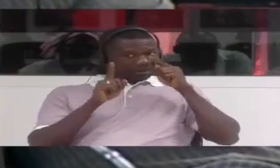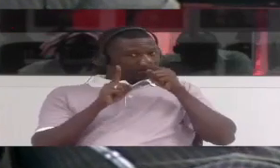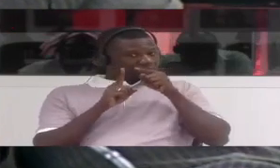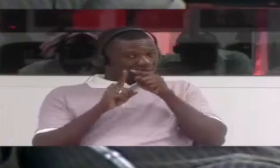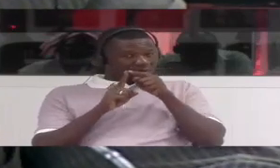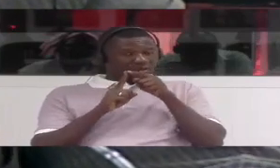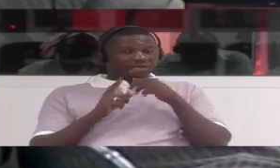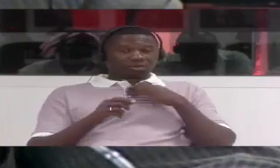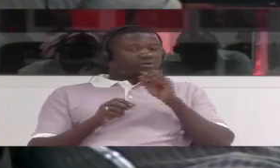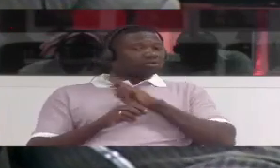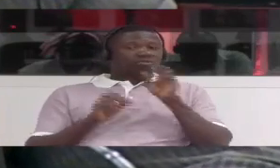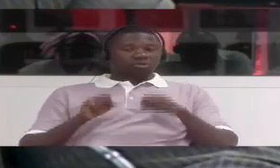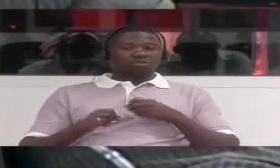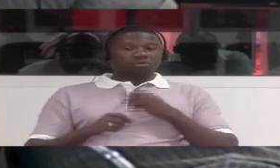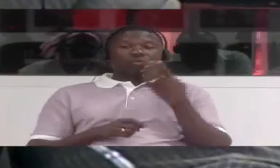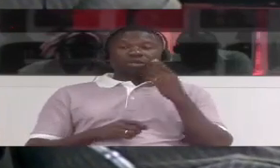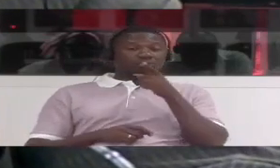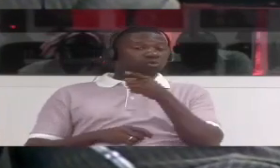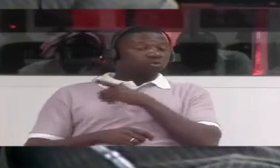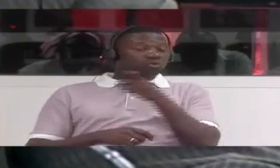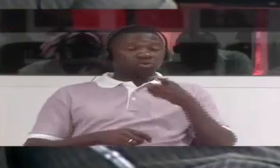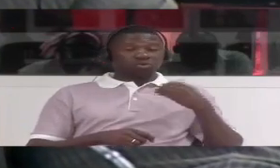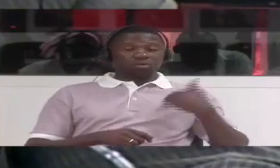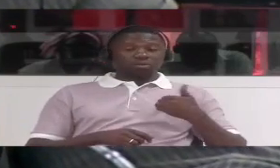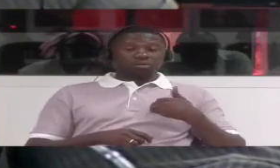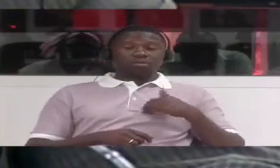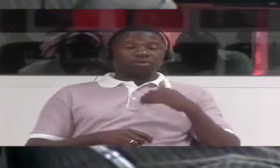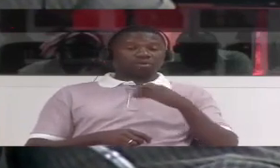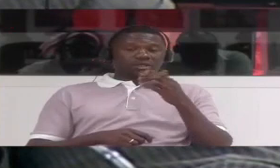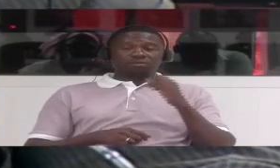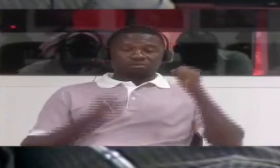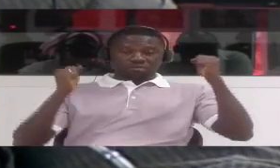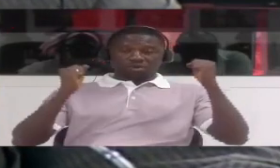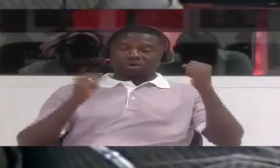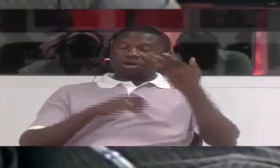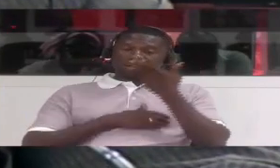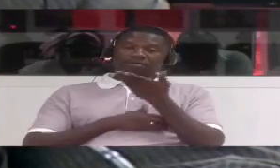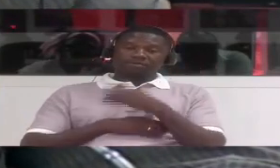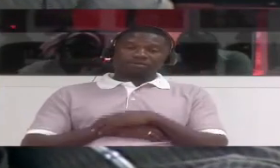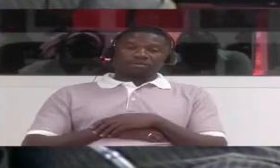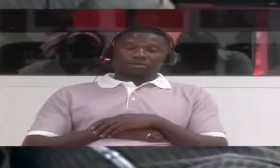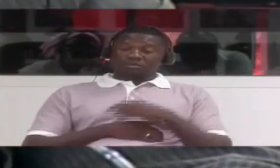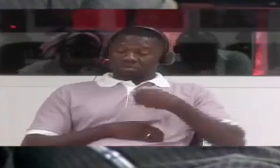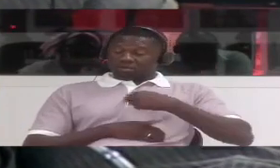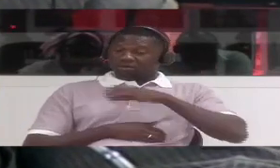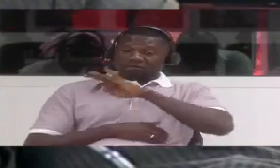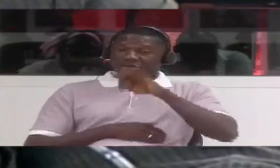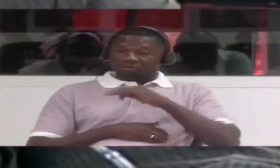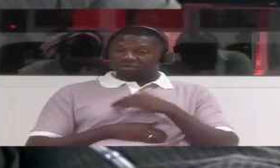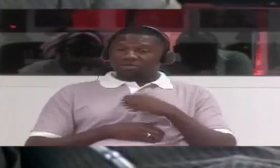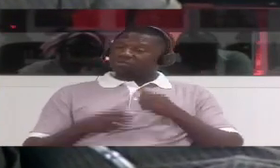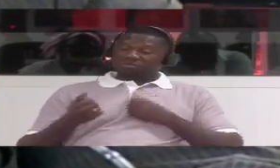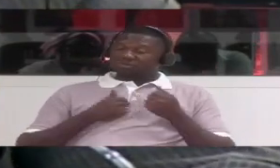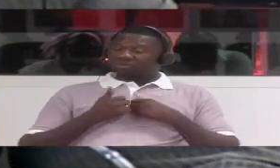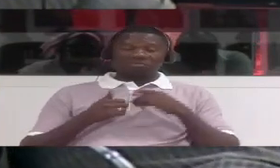work when those people are in power. So I had to leave the country. I suffered a great deal. My family suffered a great deal. I went to